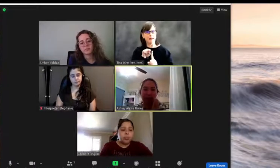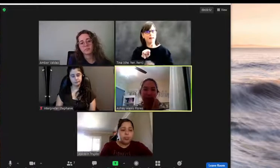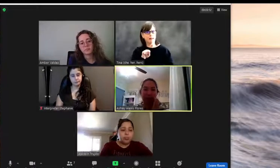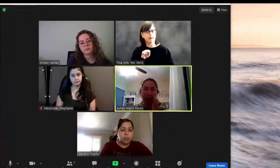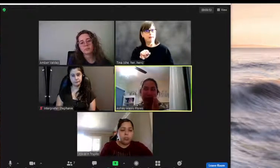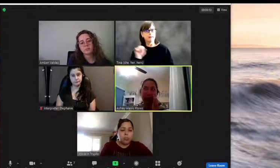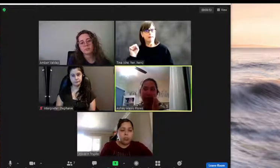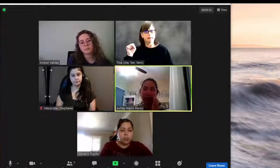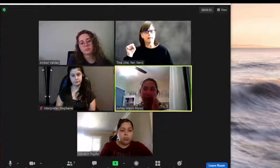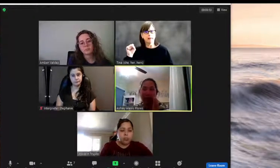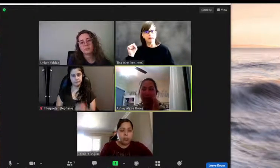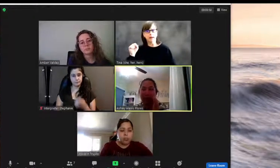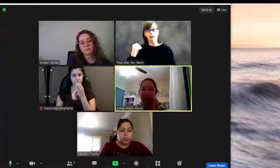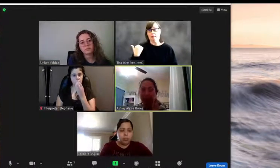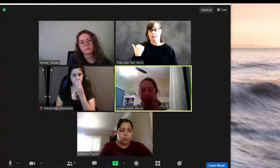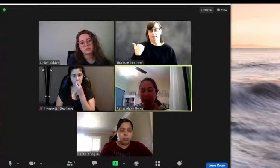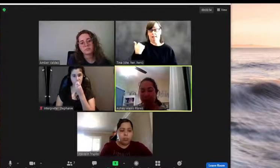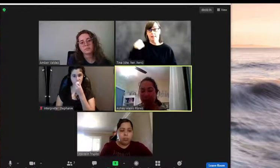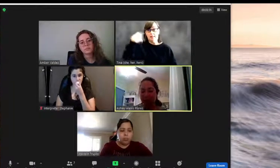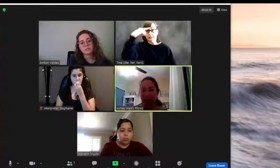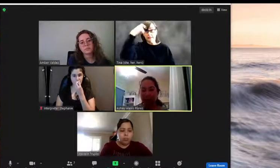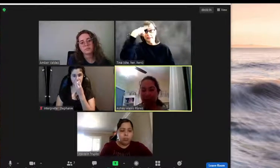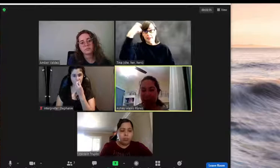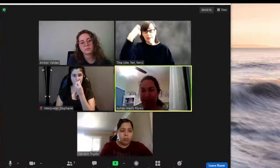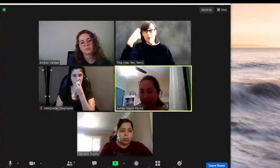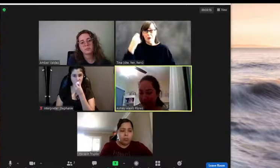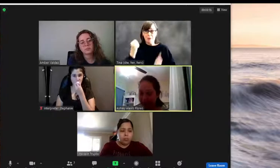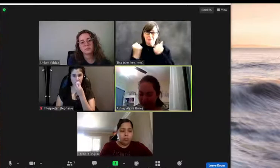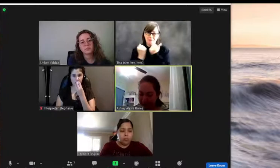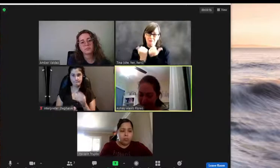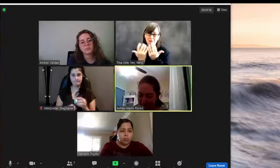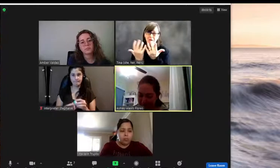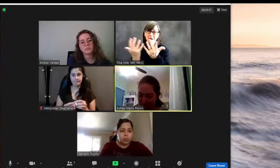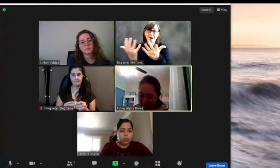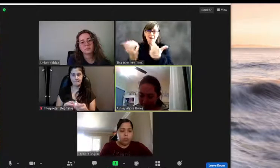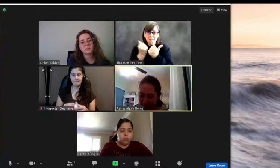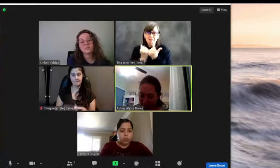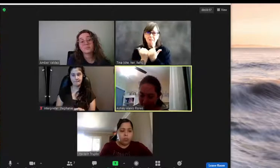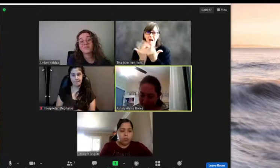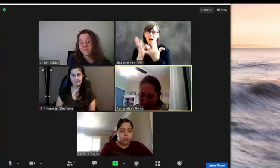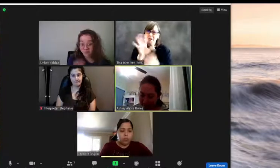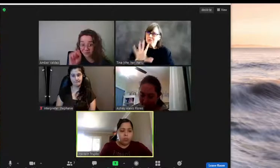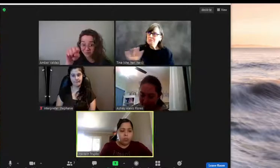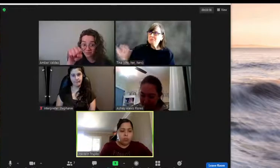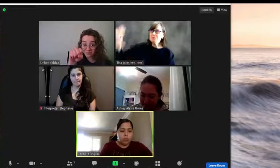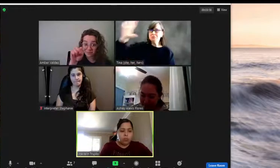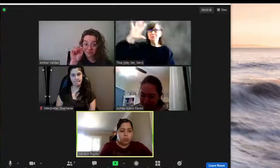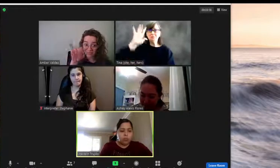was our wildfires were going crazy.